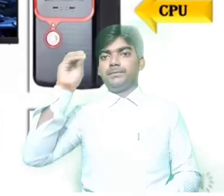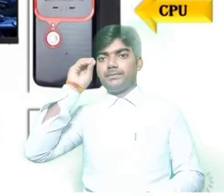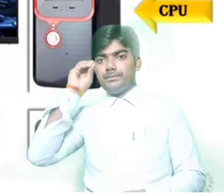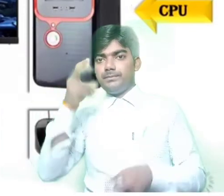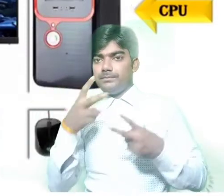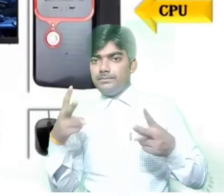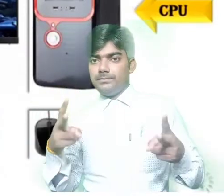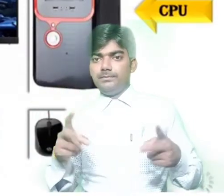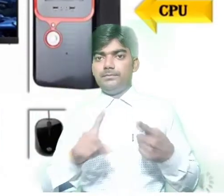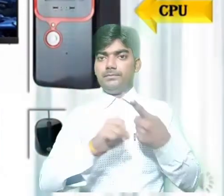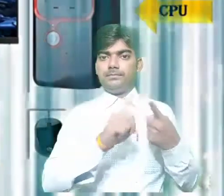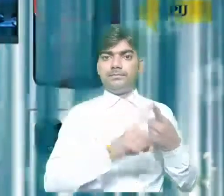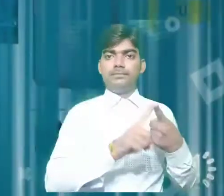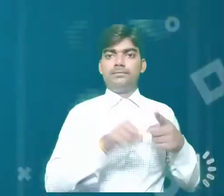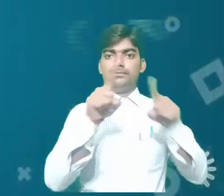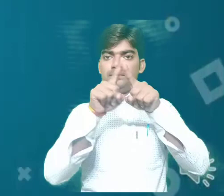parts one by one.